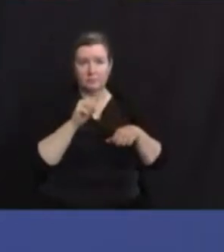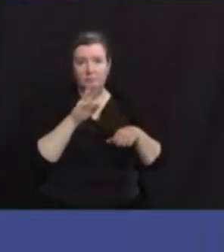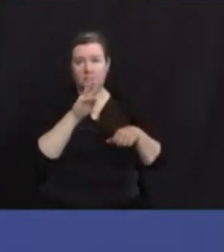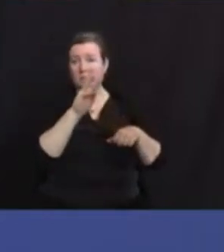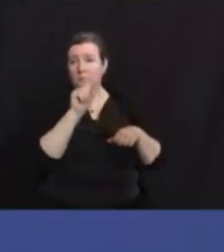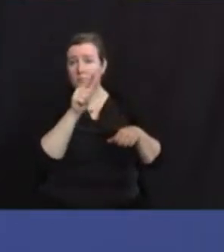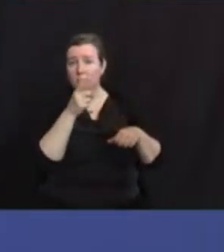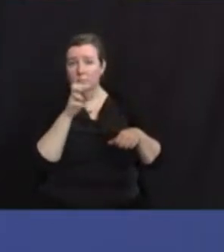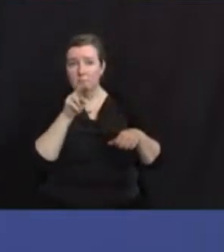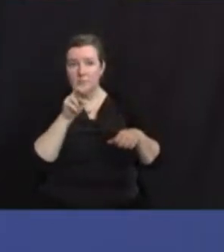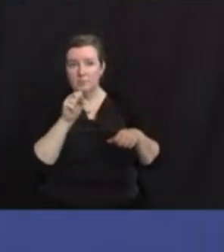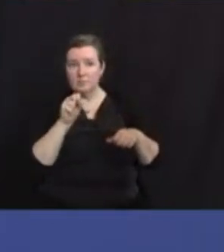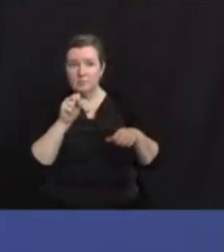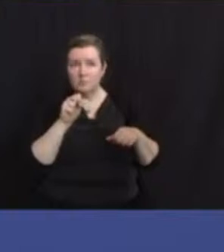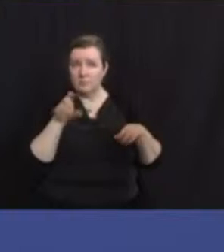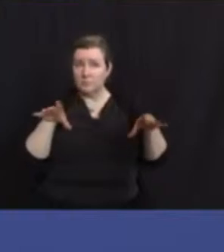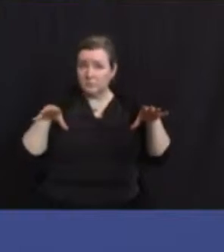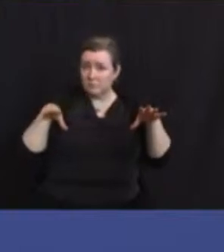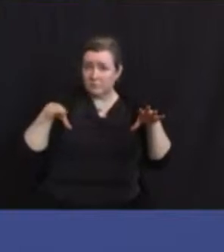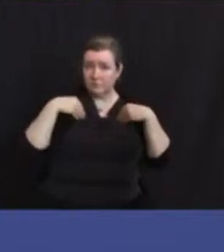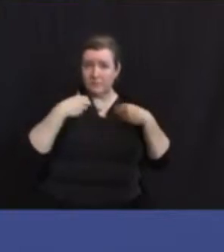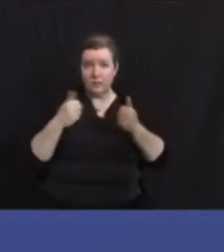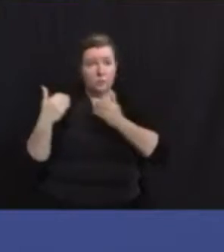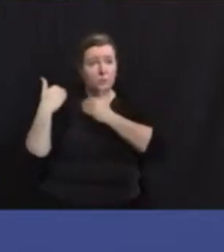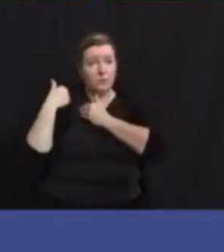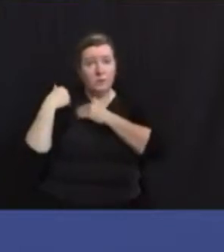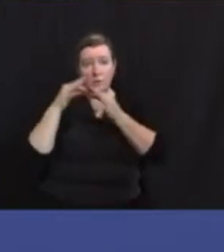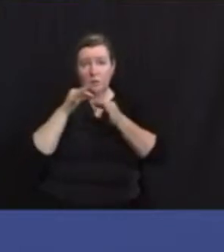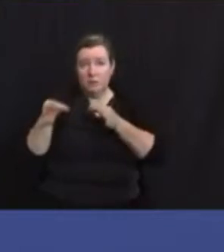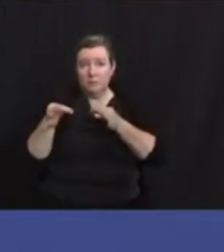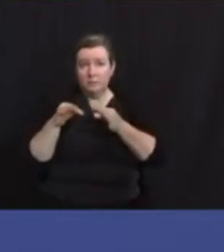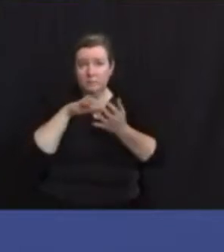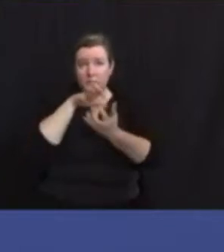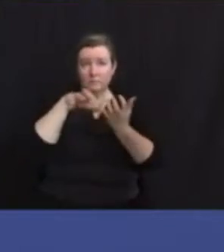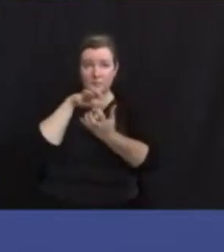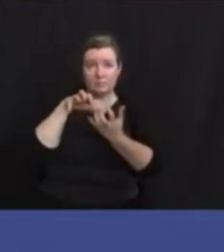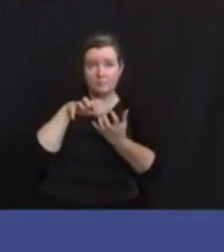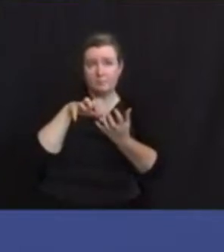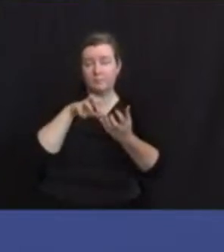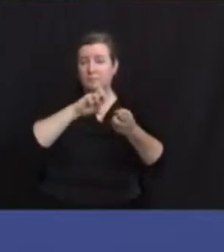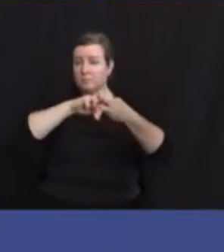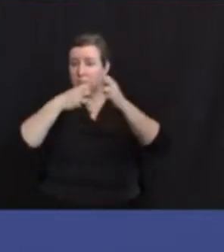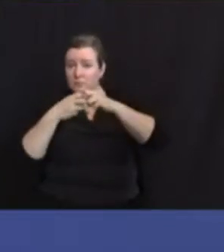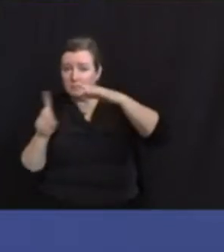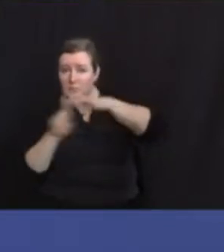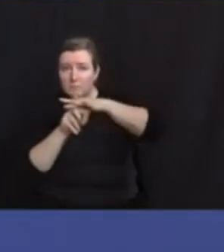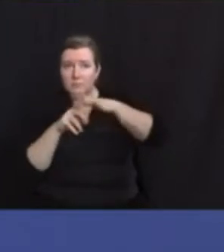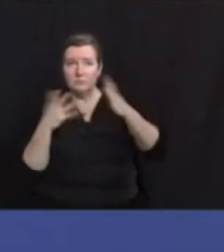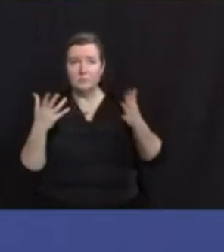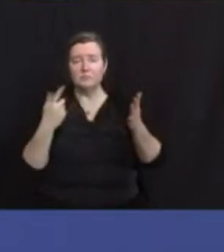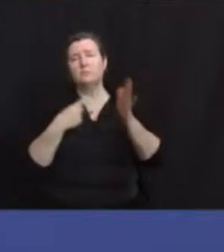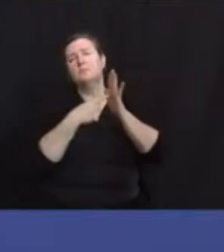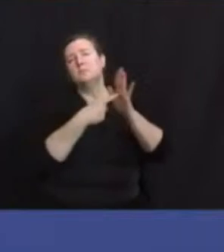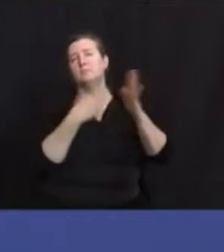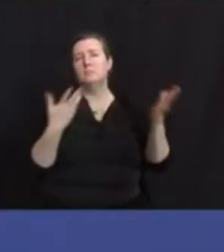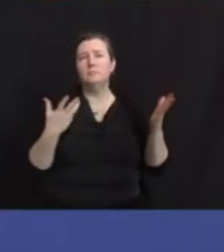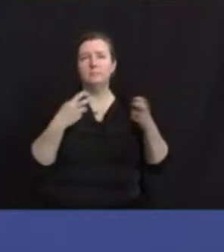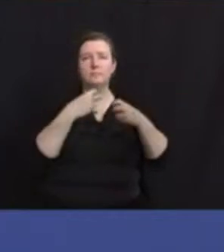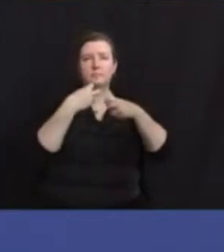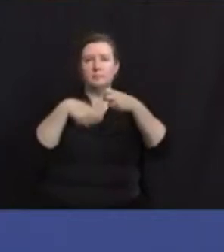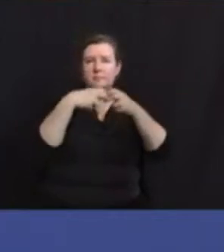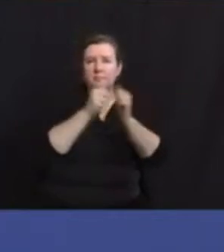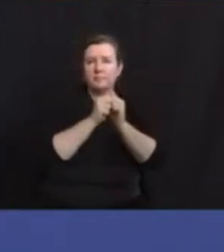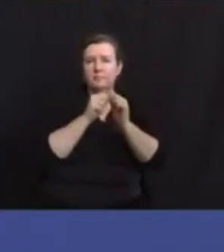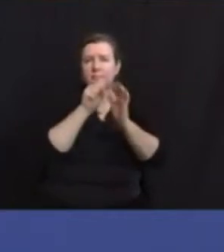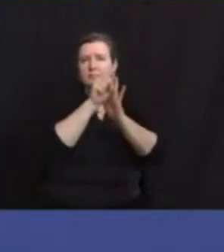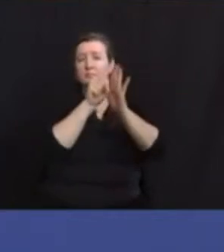any of the responsibility or for any of these delays or these confusions or other problems, such as problems with this statewide online